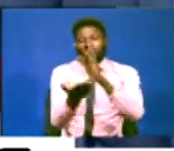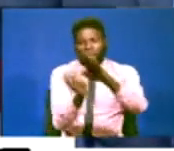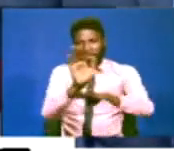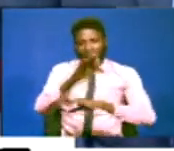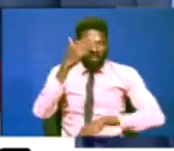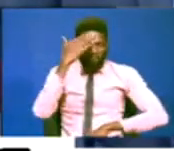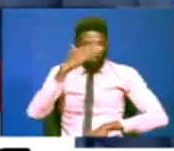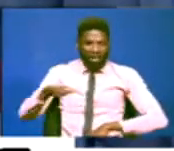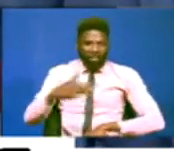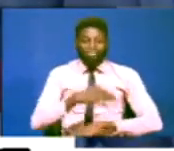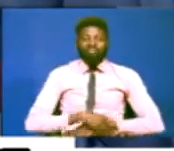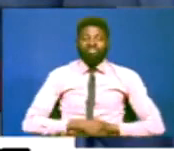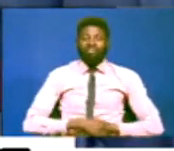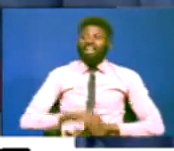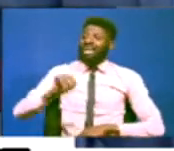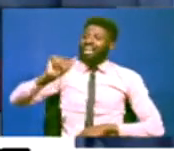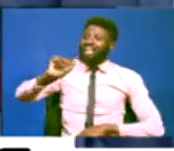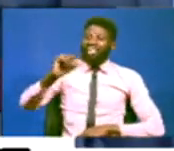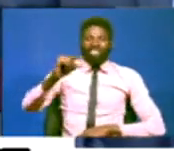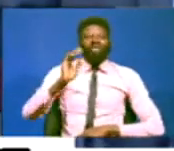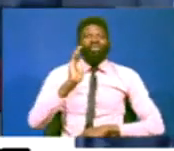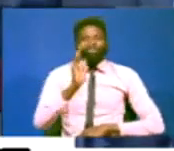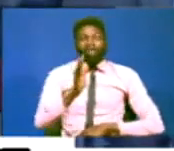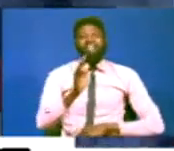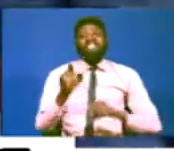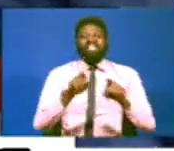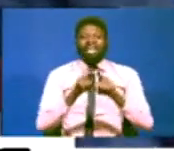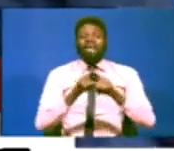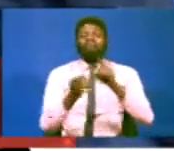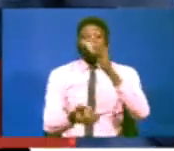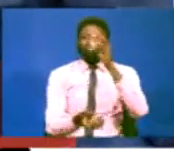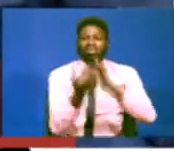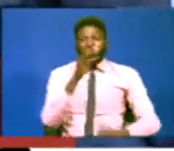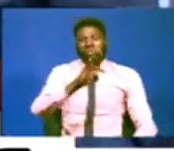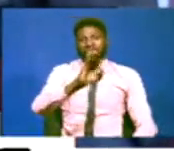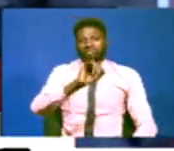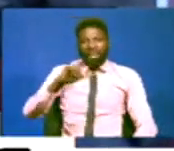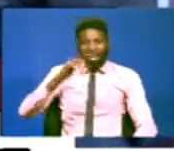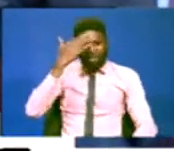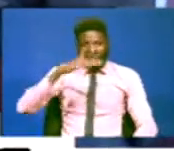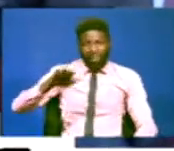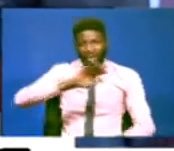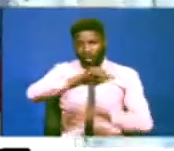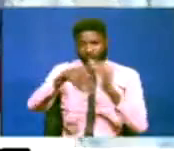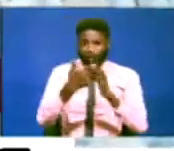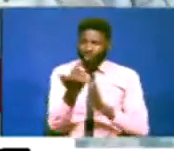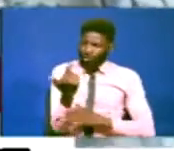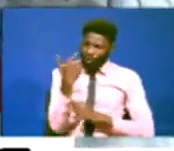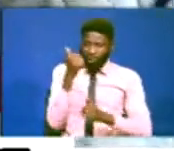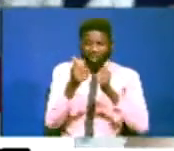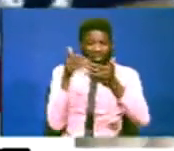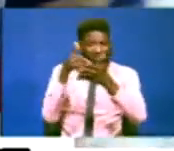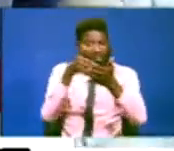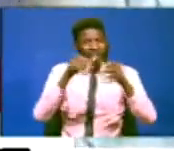The Attorney General shall introduce an omnibus bill to Parliament amending all legislation that impede on devolution.